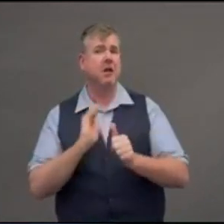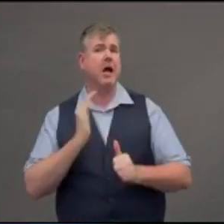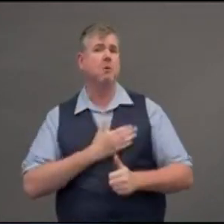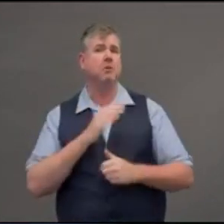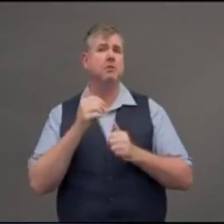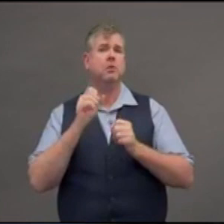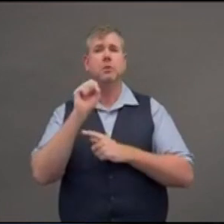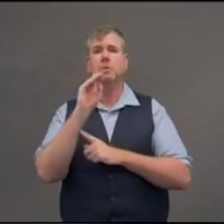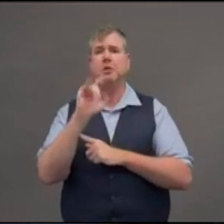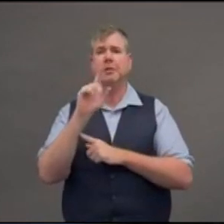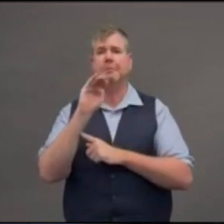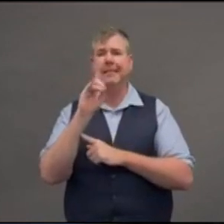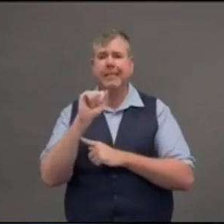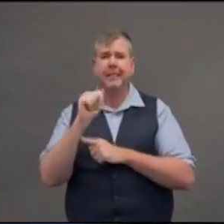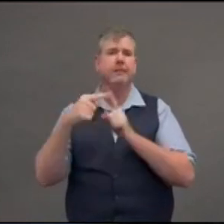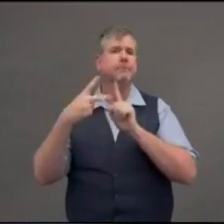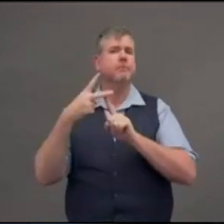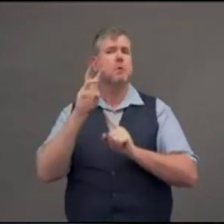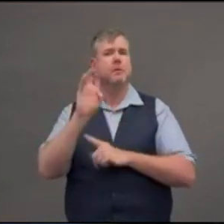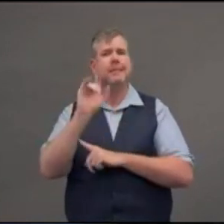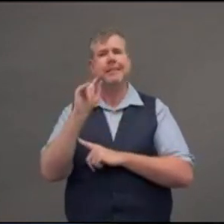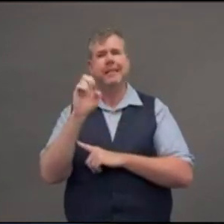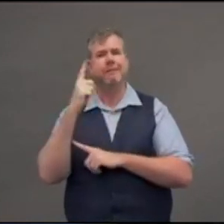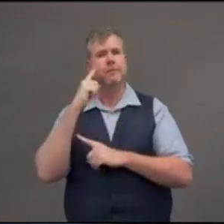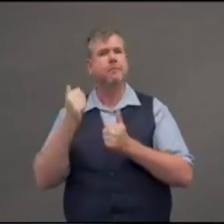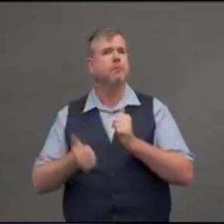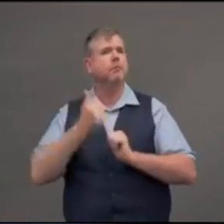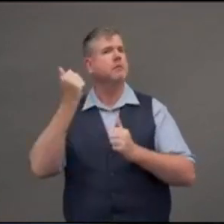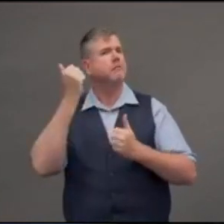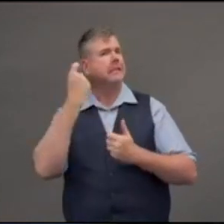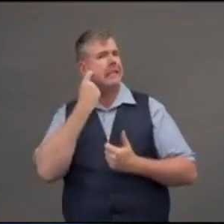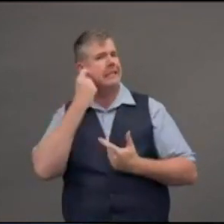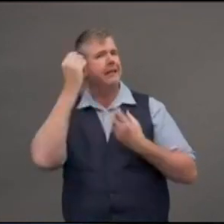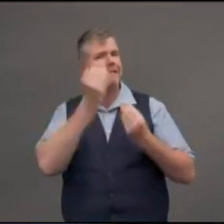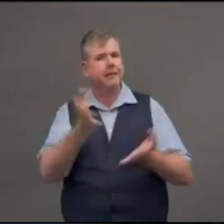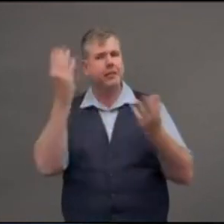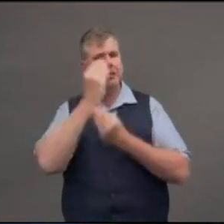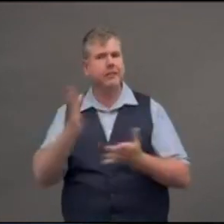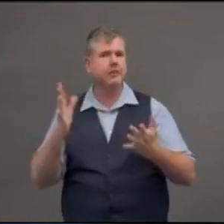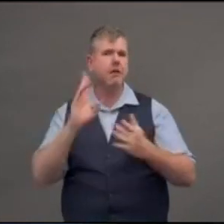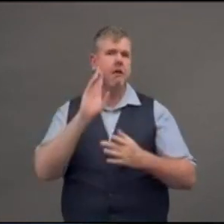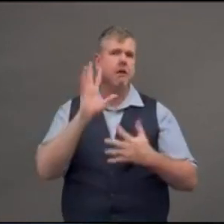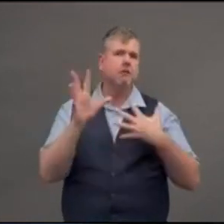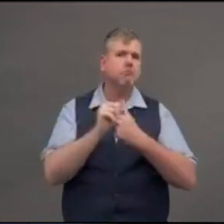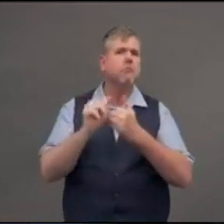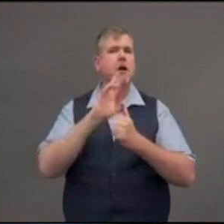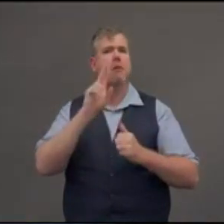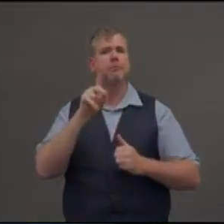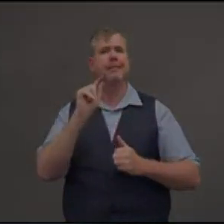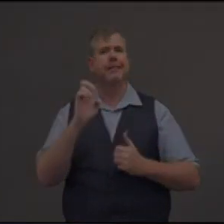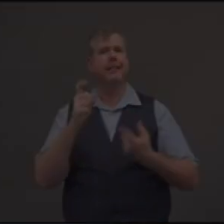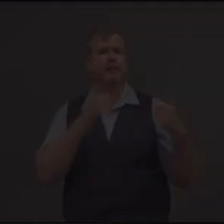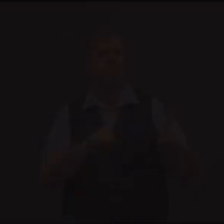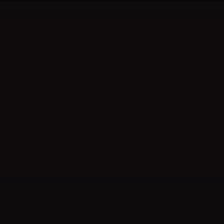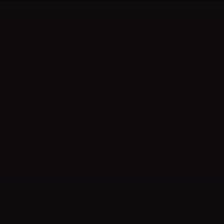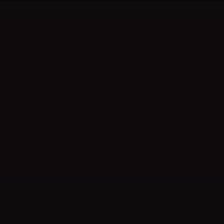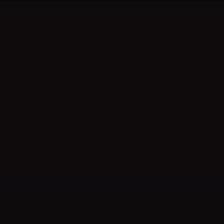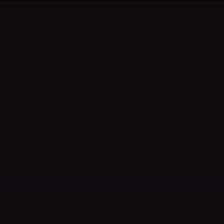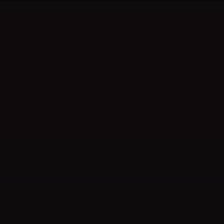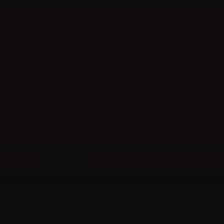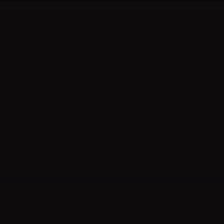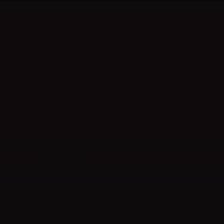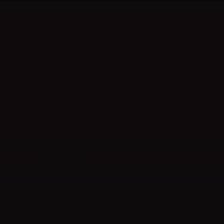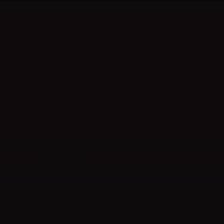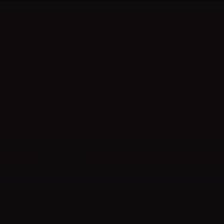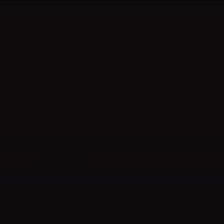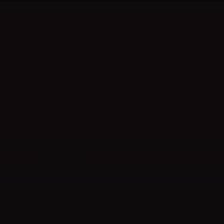to get the latest information on COVID-19 happenings here in the County of Santa Clara. Have a great day.